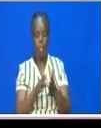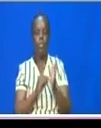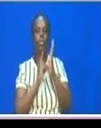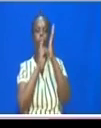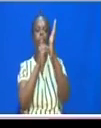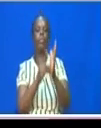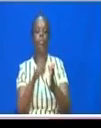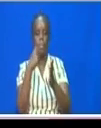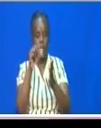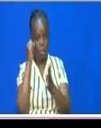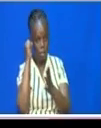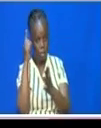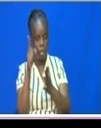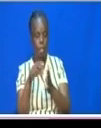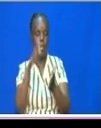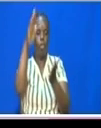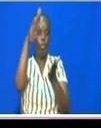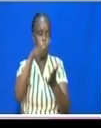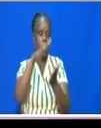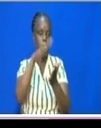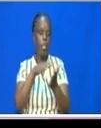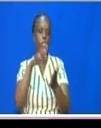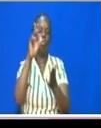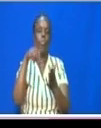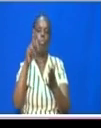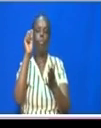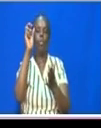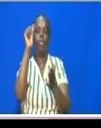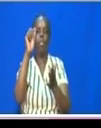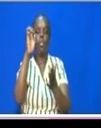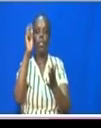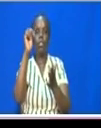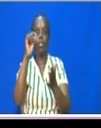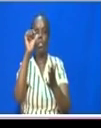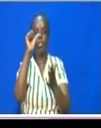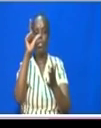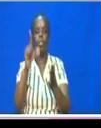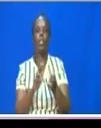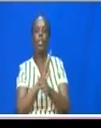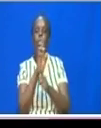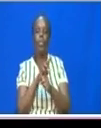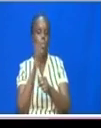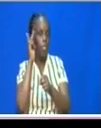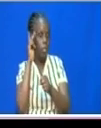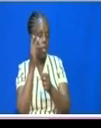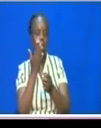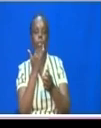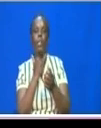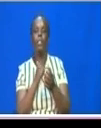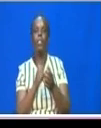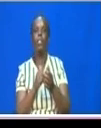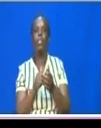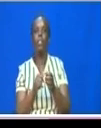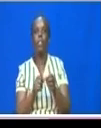demonstrate the understanding of reduction potentials and use the knowledge acquired to calculate the electromotive force of